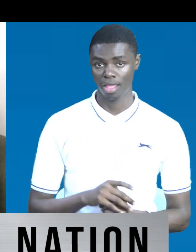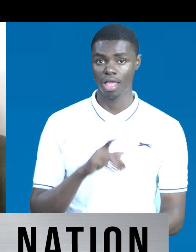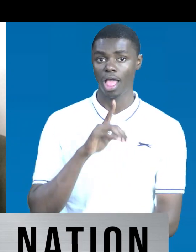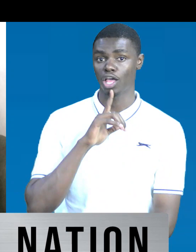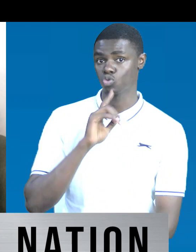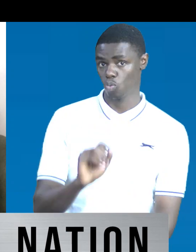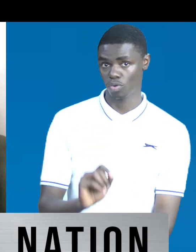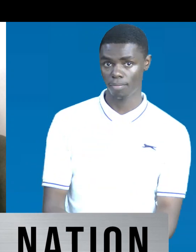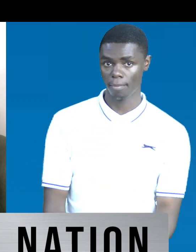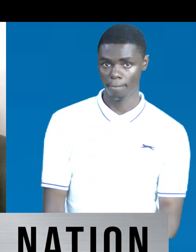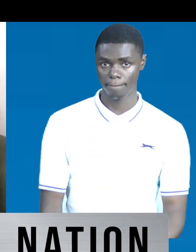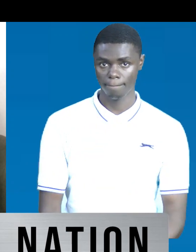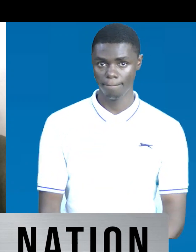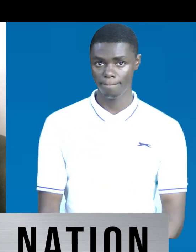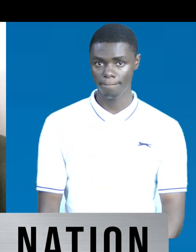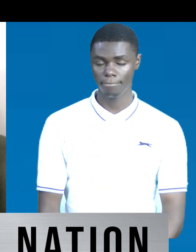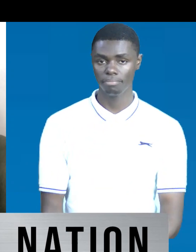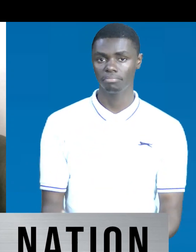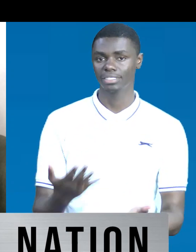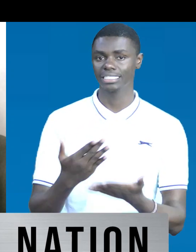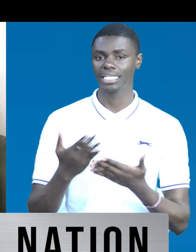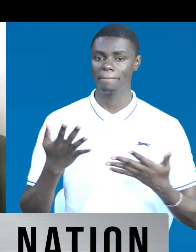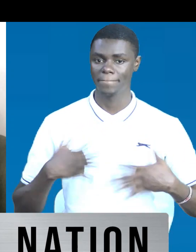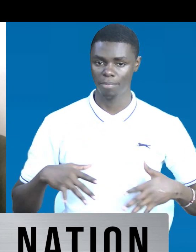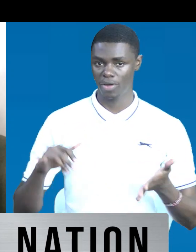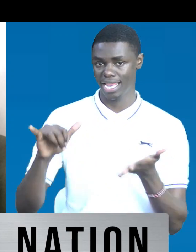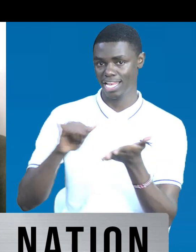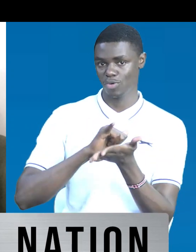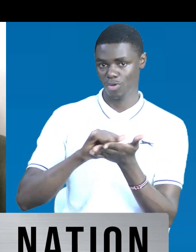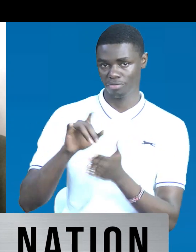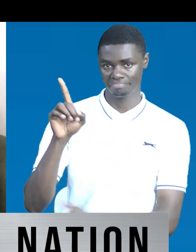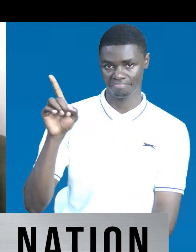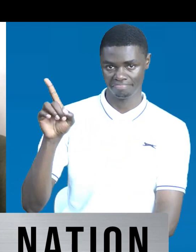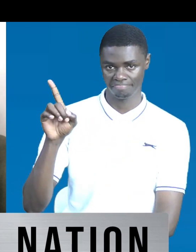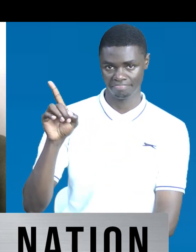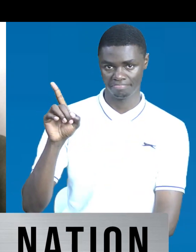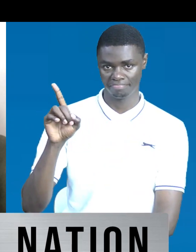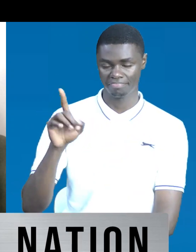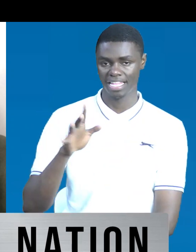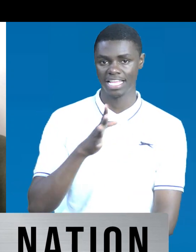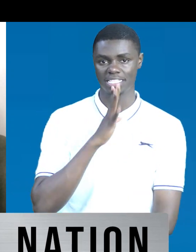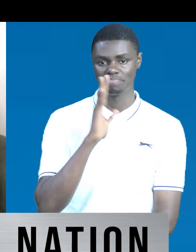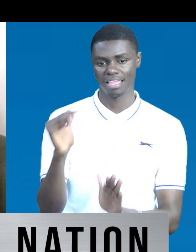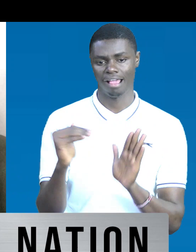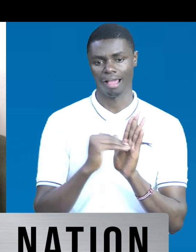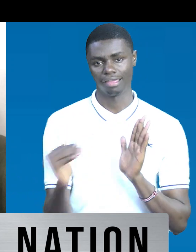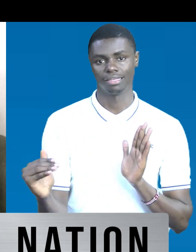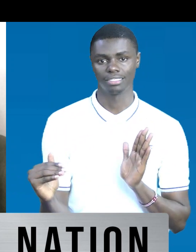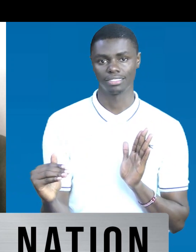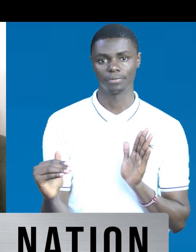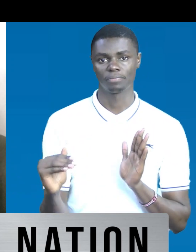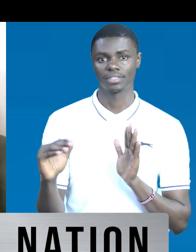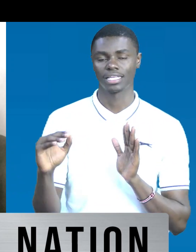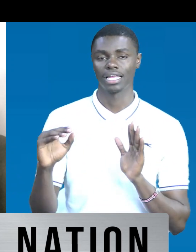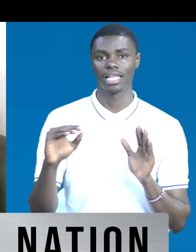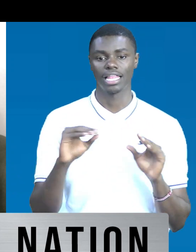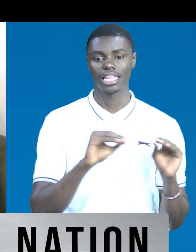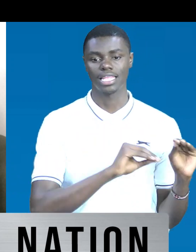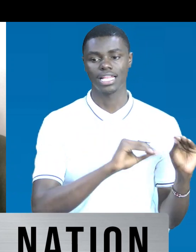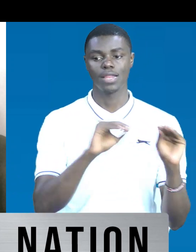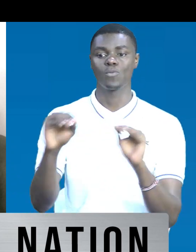So there were some people in New York. Yes. Speaking against the